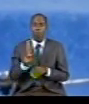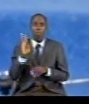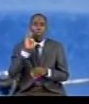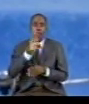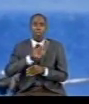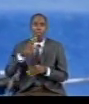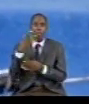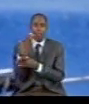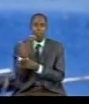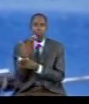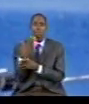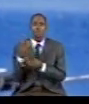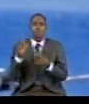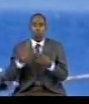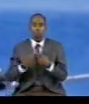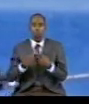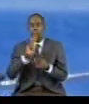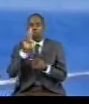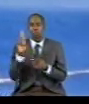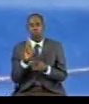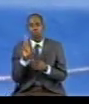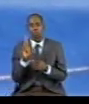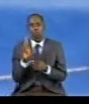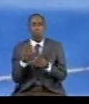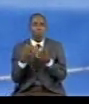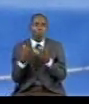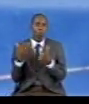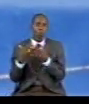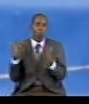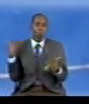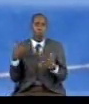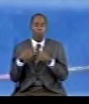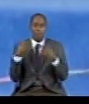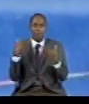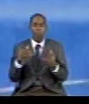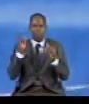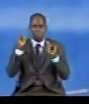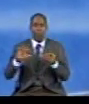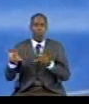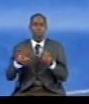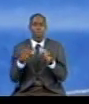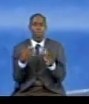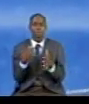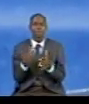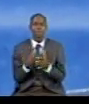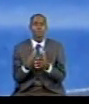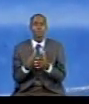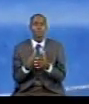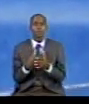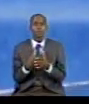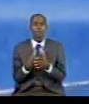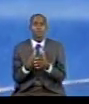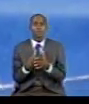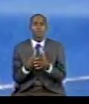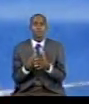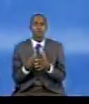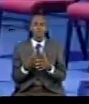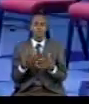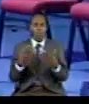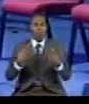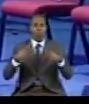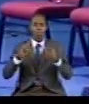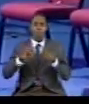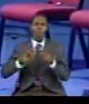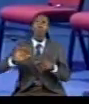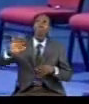this food, I cannot use this my right hand to this food for my children. Can you raise it up? By the special grace of God, yes. Yes, raise that hand